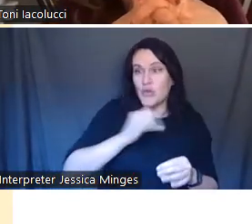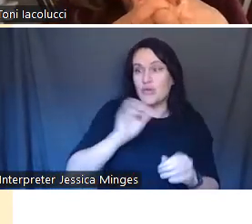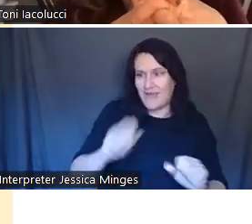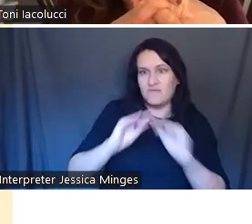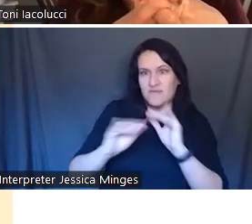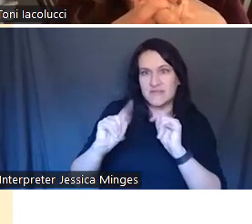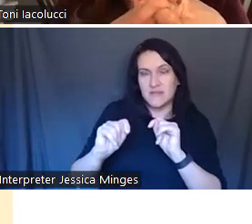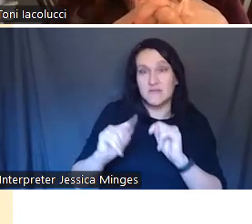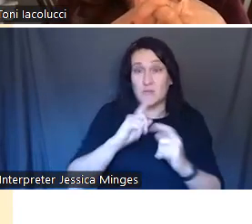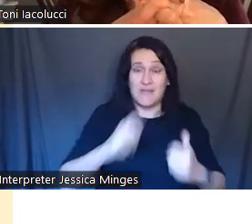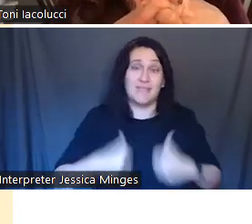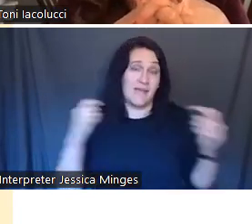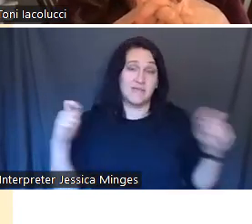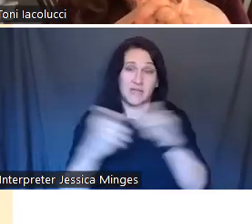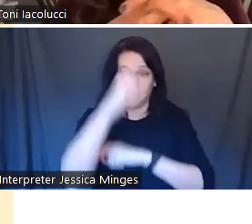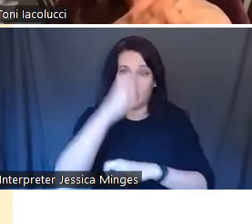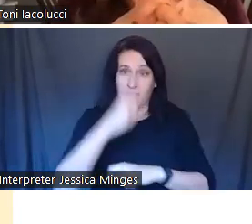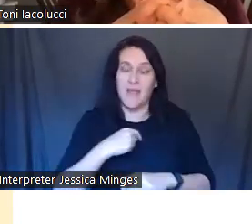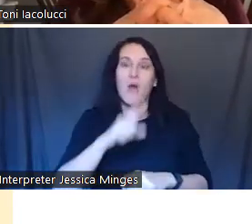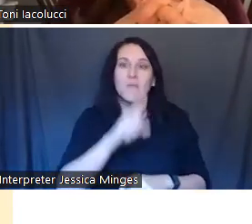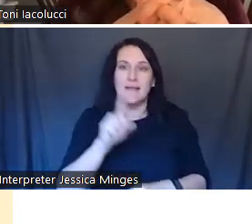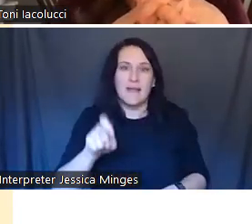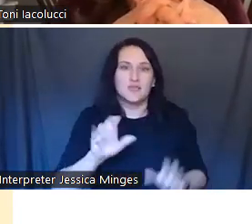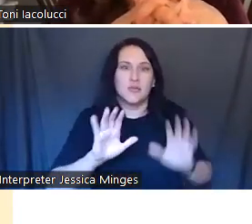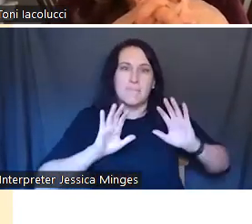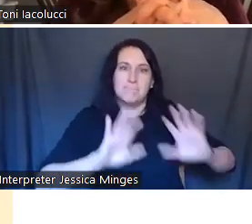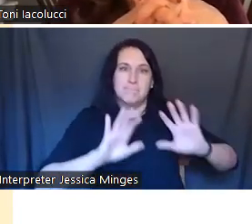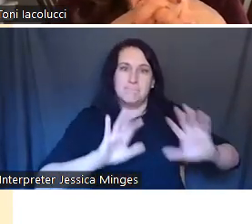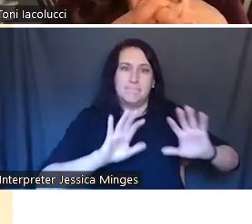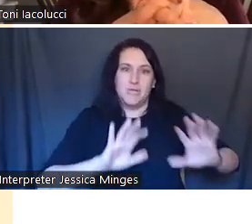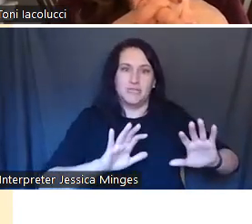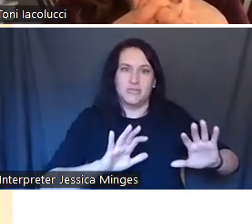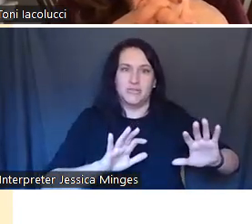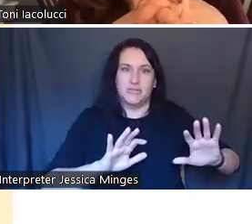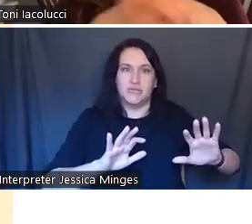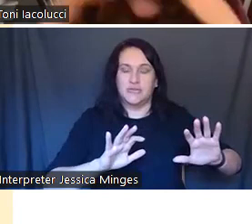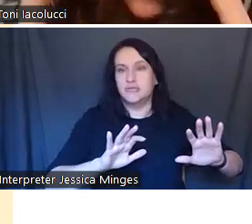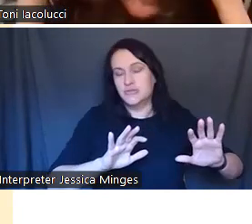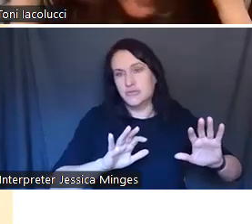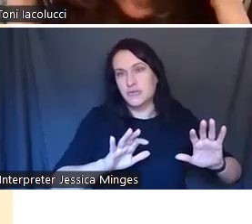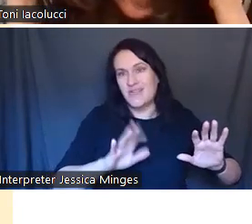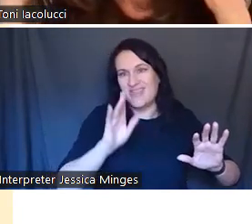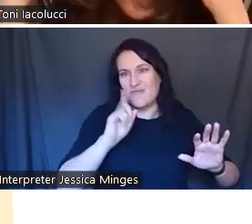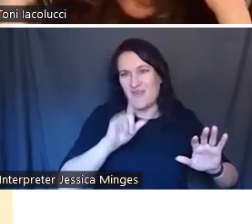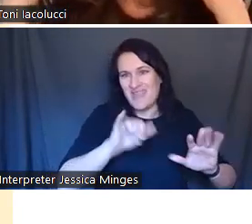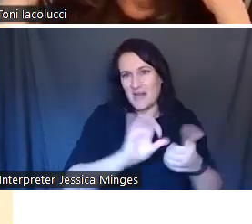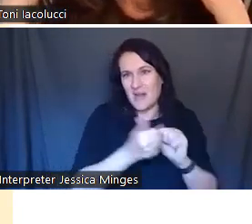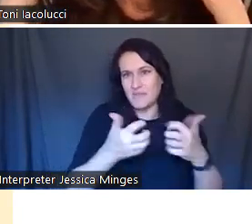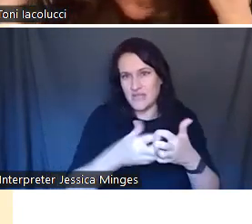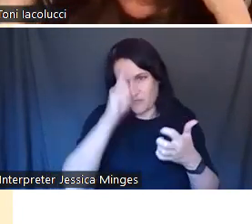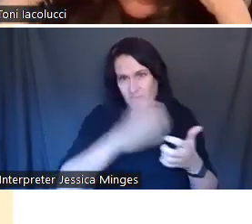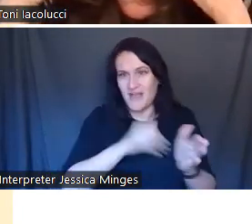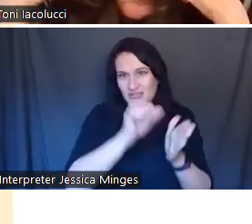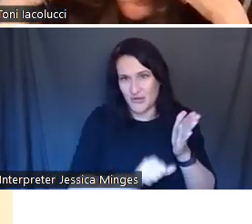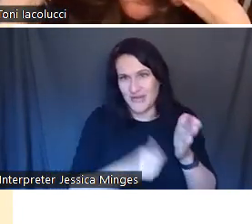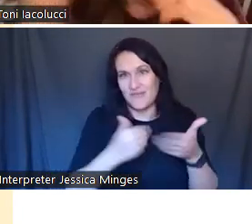was life-changing. I had to really push to get the accommodation for my surgery, even though I was going in to get a device